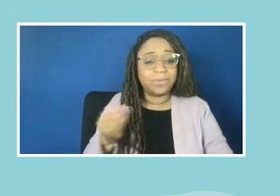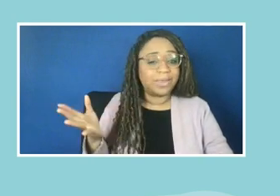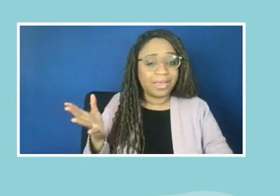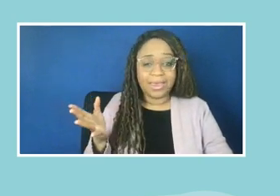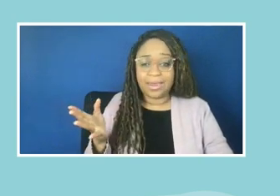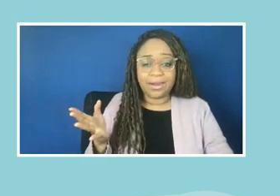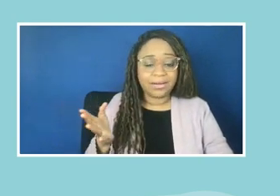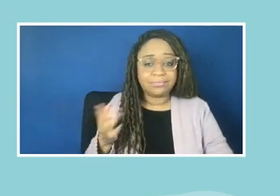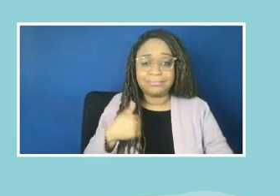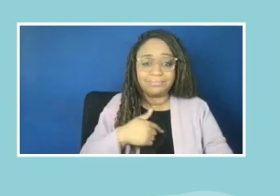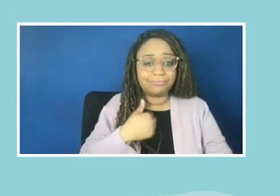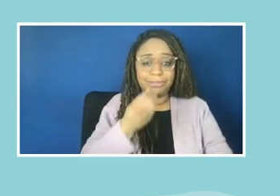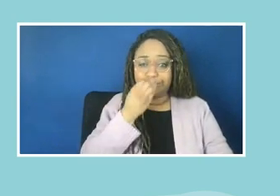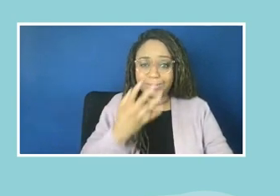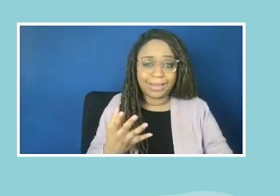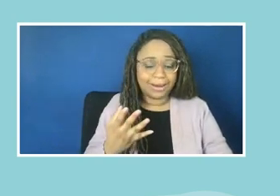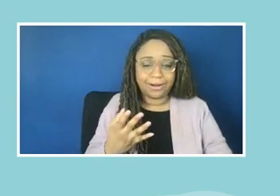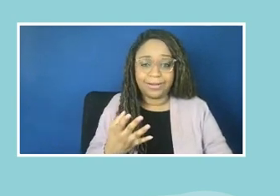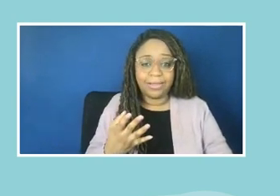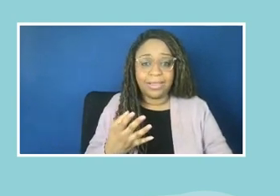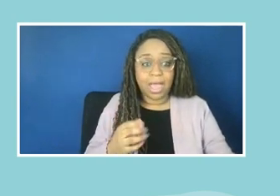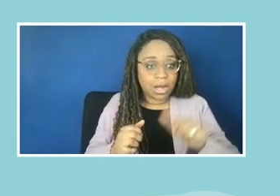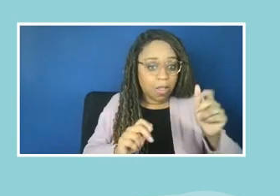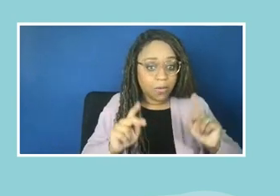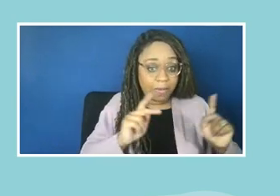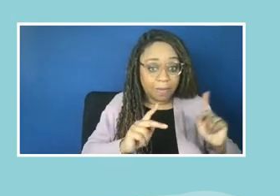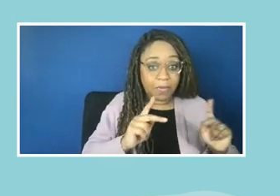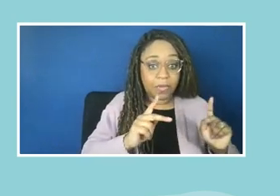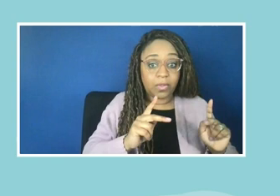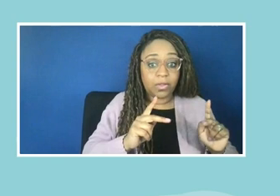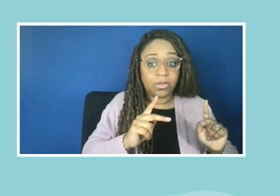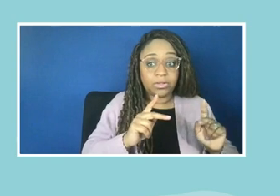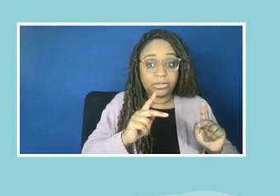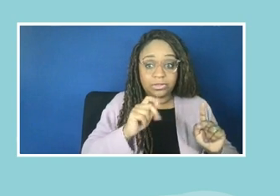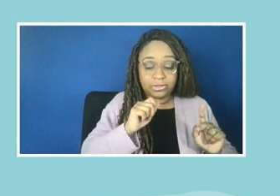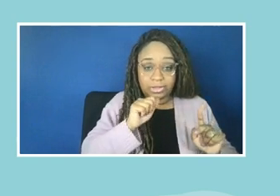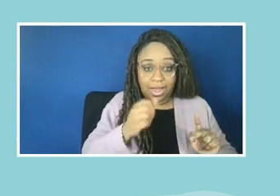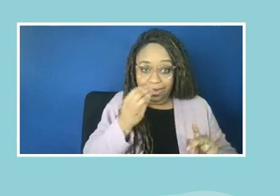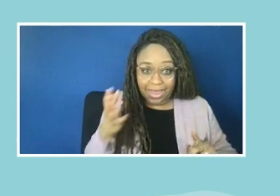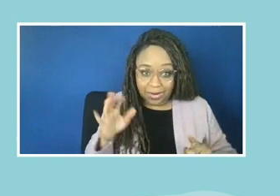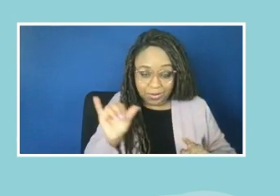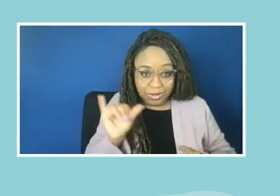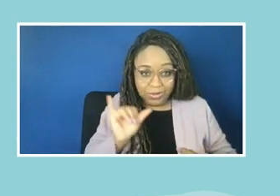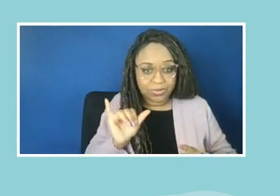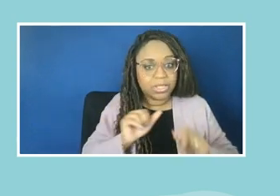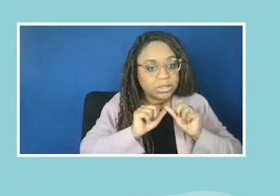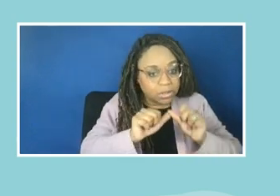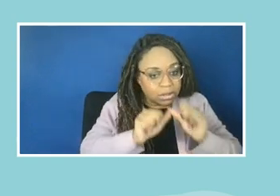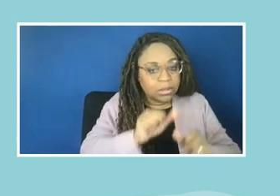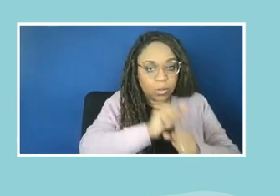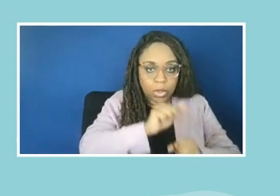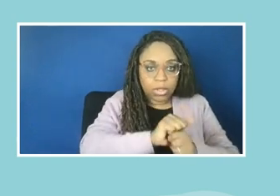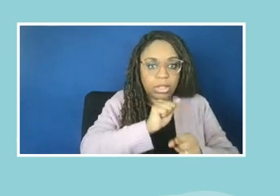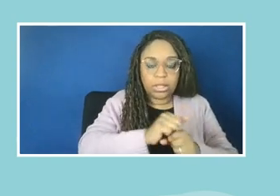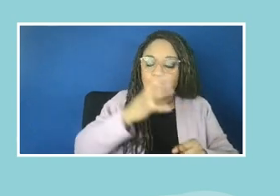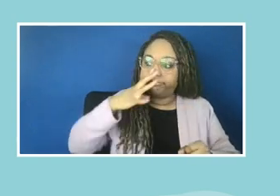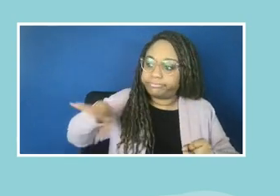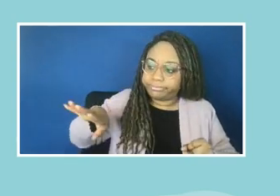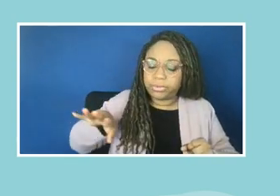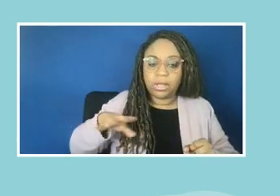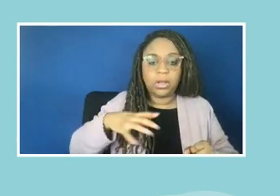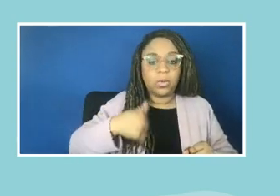We do not care, and no one else should. Just continue doing as we do. We know who they are, and most importantly, we know who we